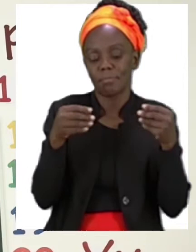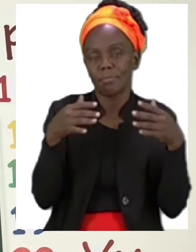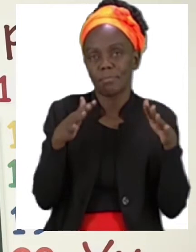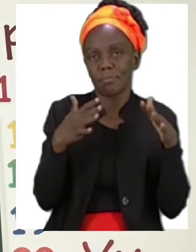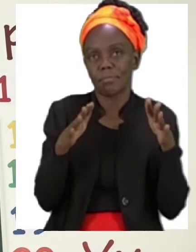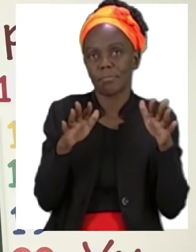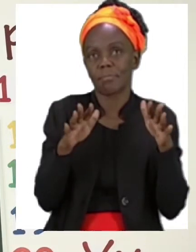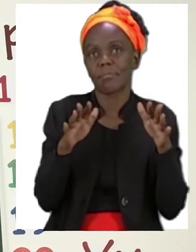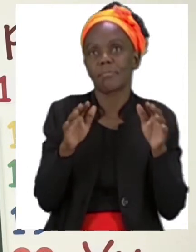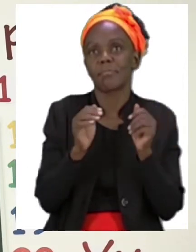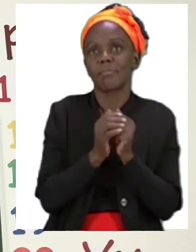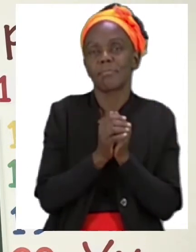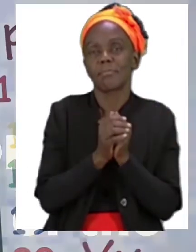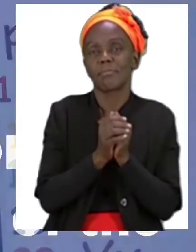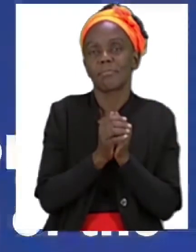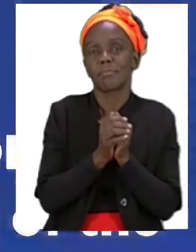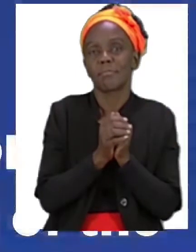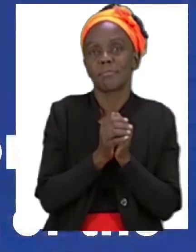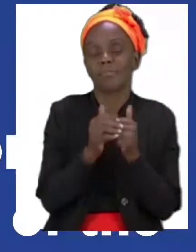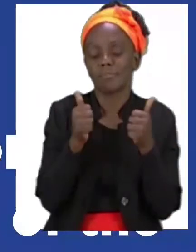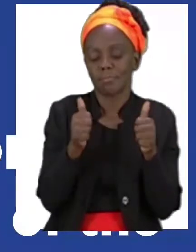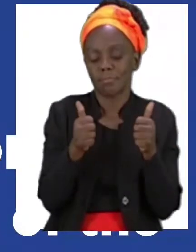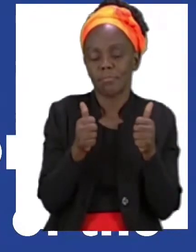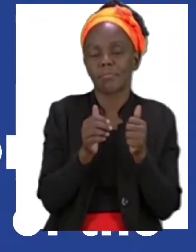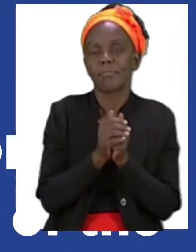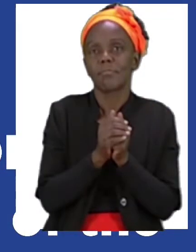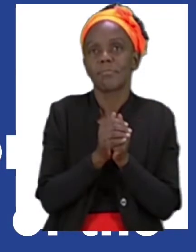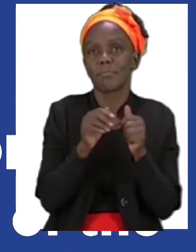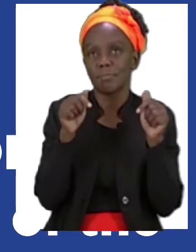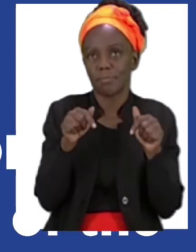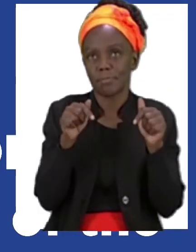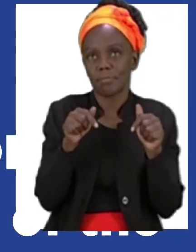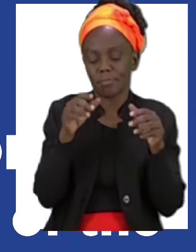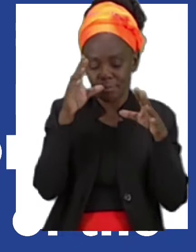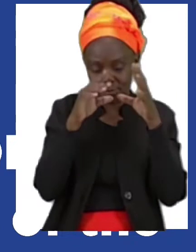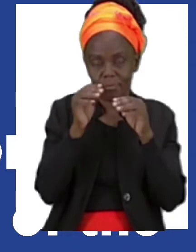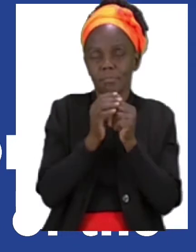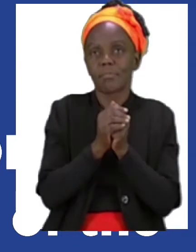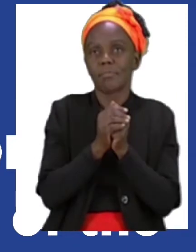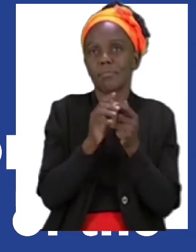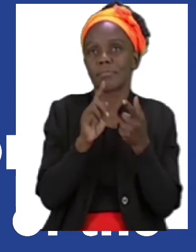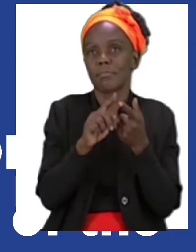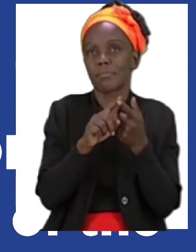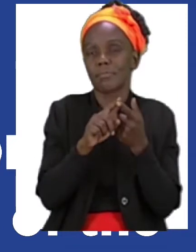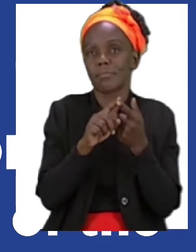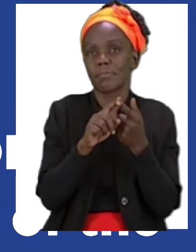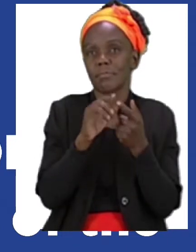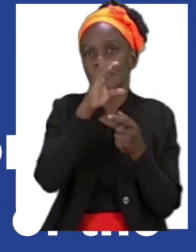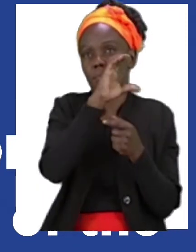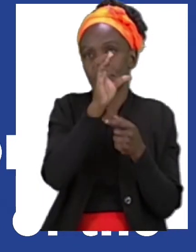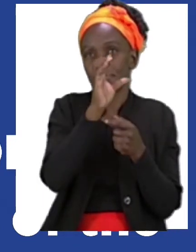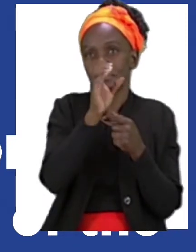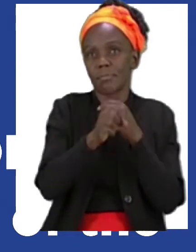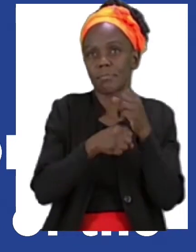before you touch anything else. Good job. For today's lesson, we will be talking about